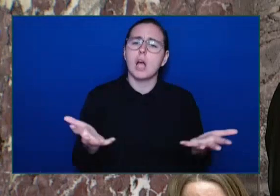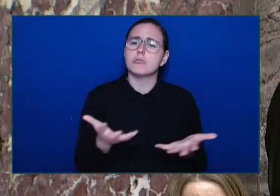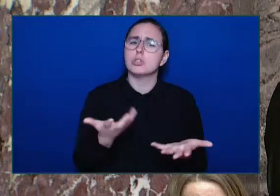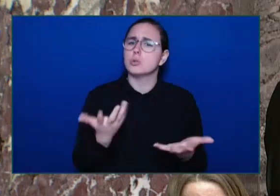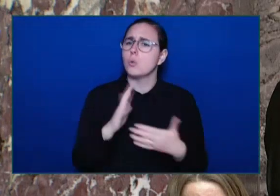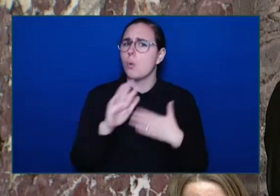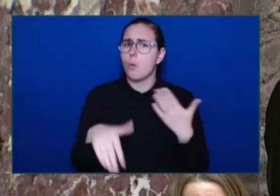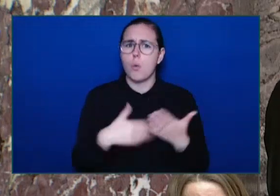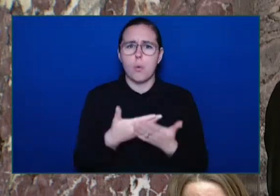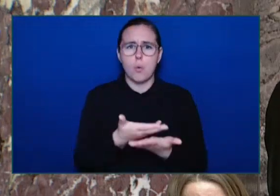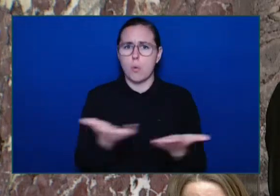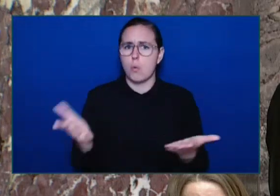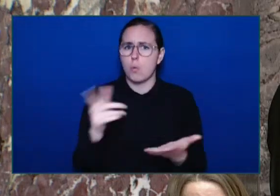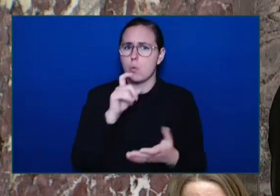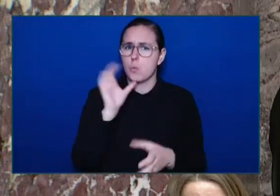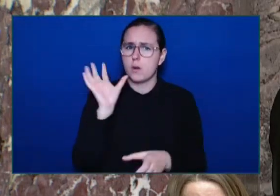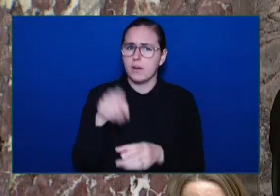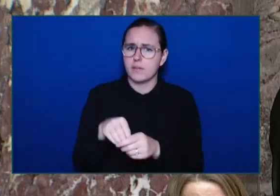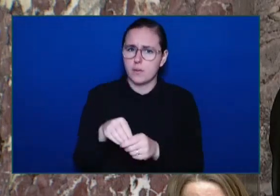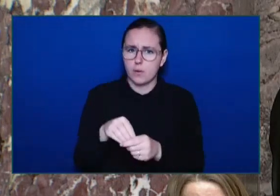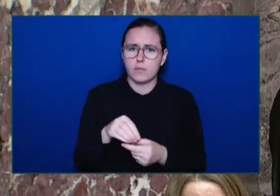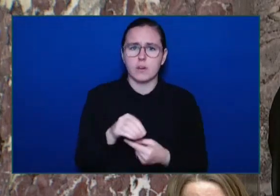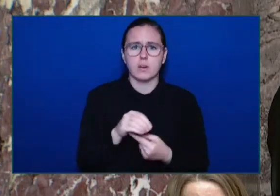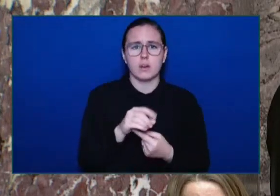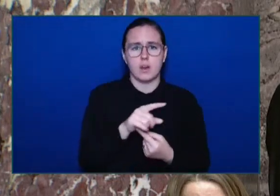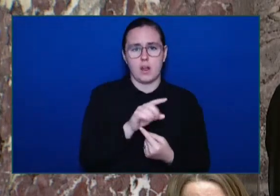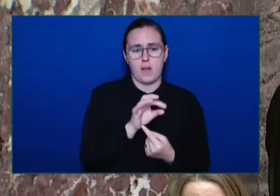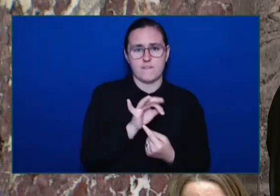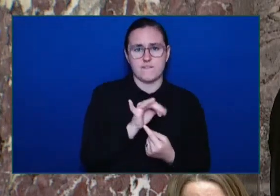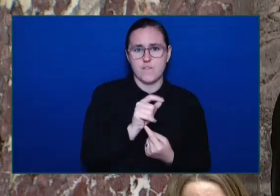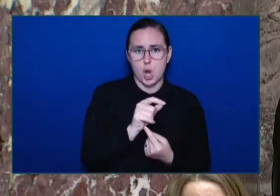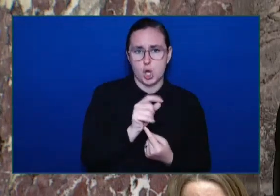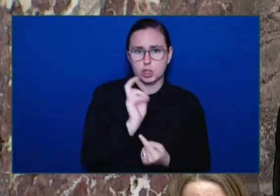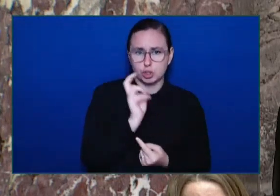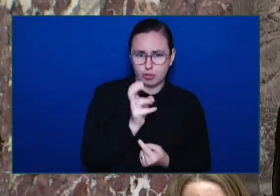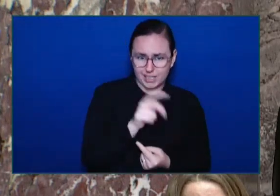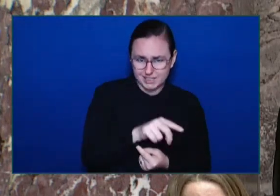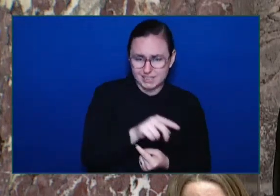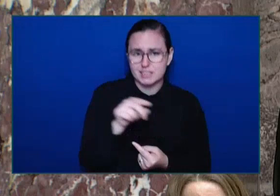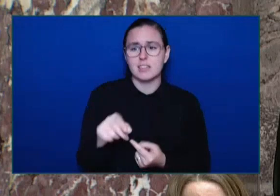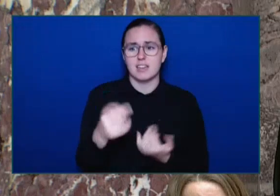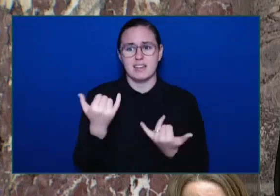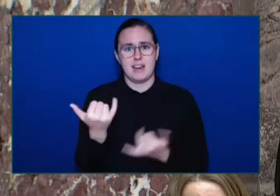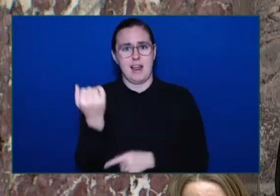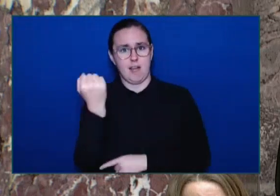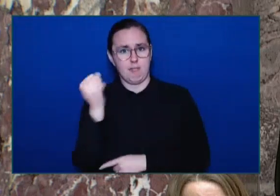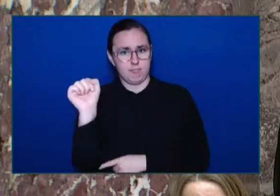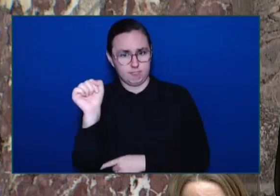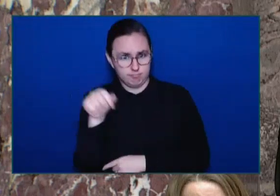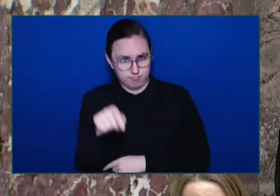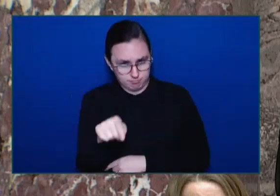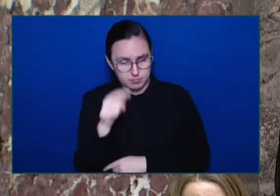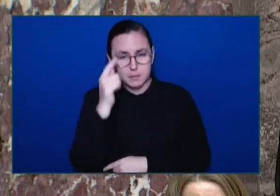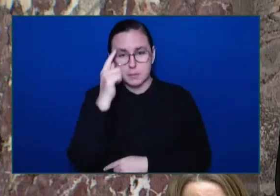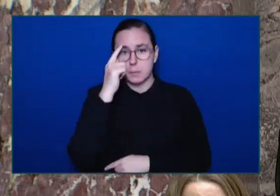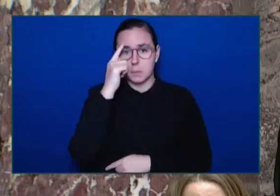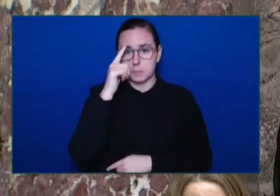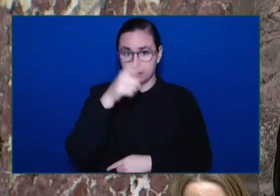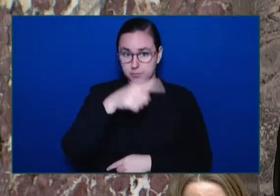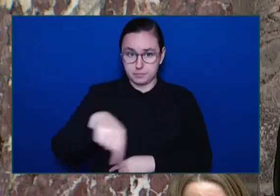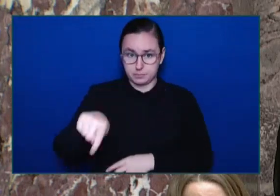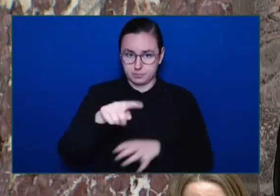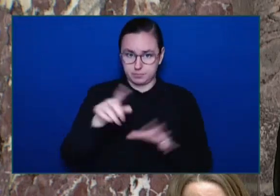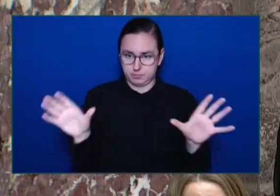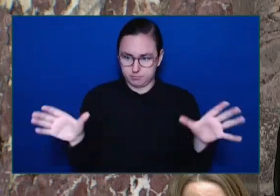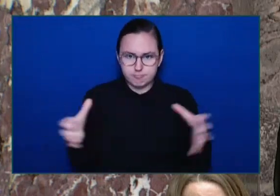representing the workers who are in a legal strike position and are on the picket lines, to get back to the table. The Minister of Labour has offered on